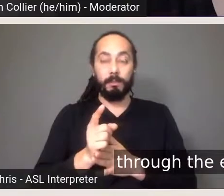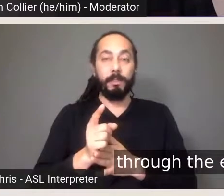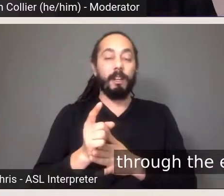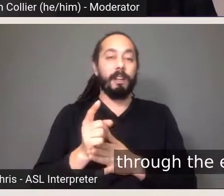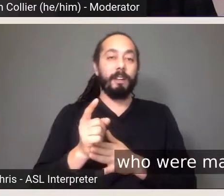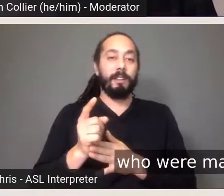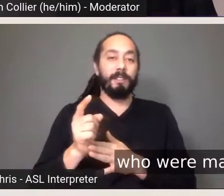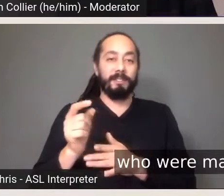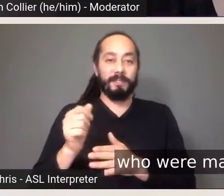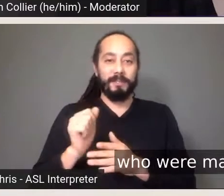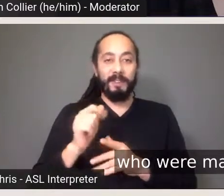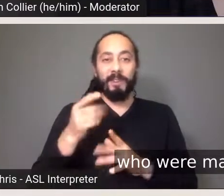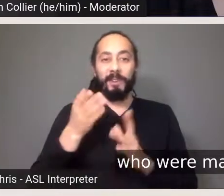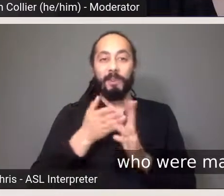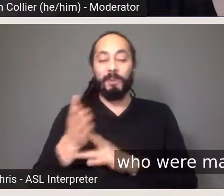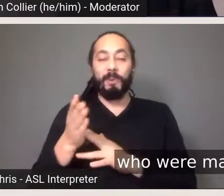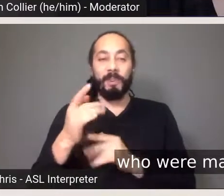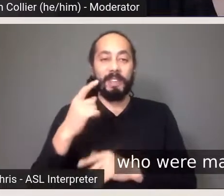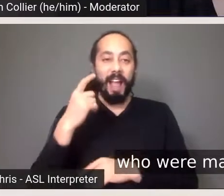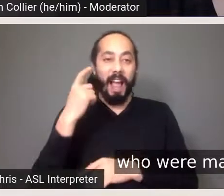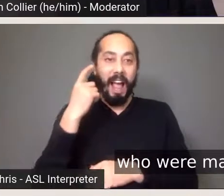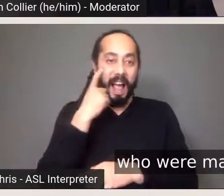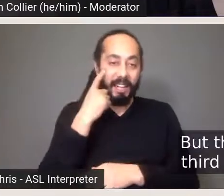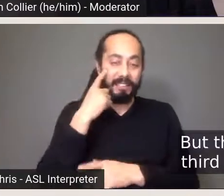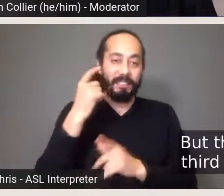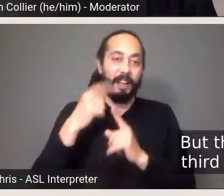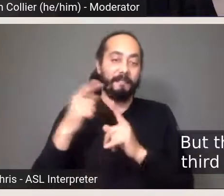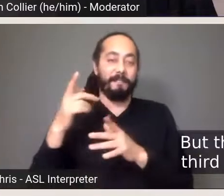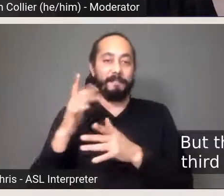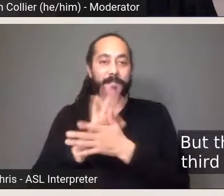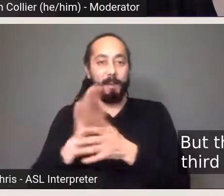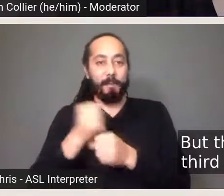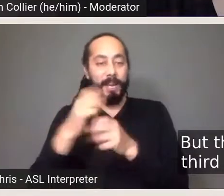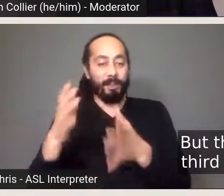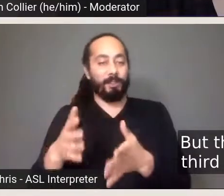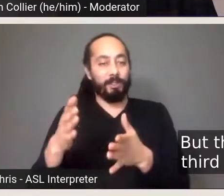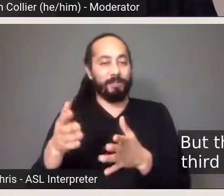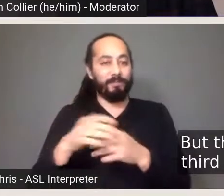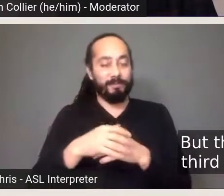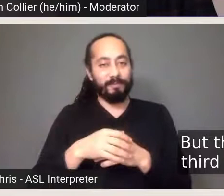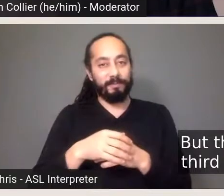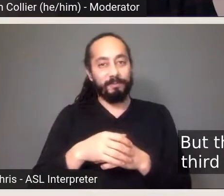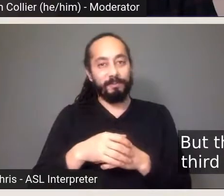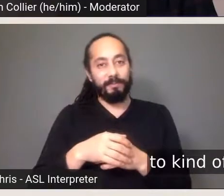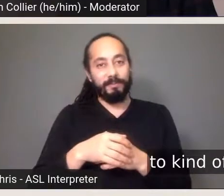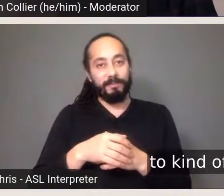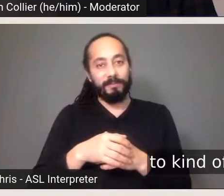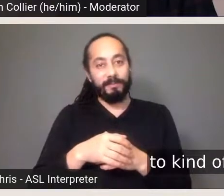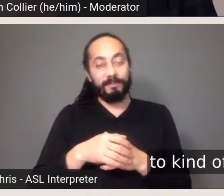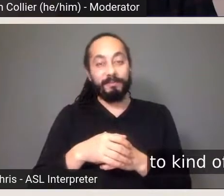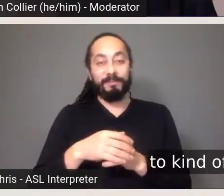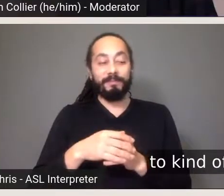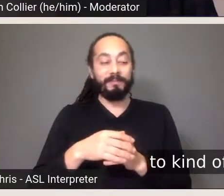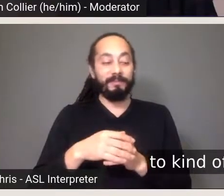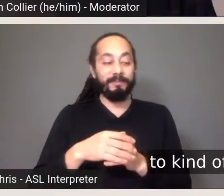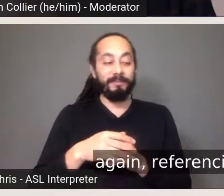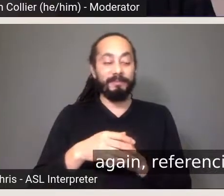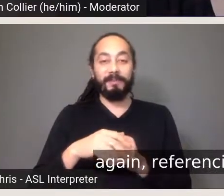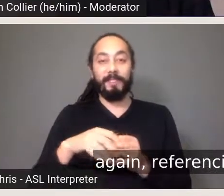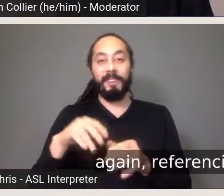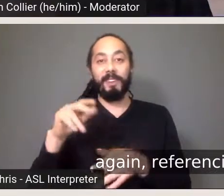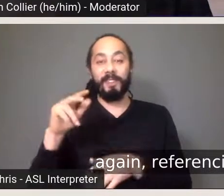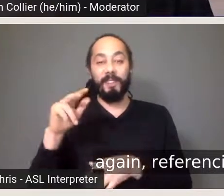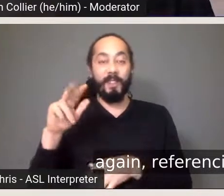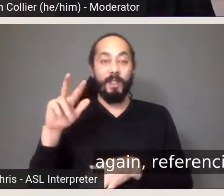of the filmmakers who were making their works here. But then I think the third and final thing to kind of think about here,